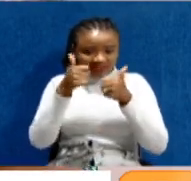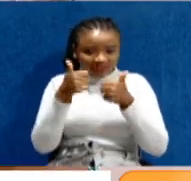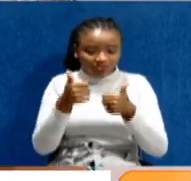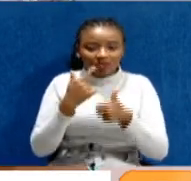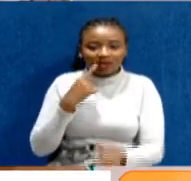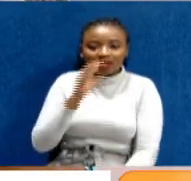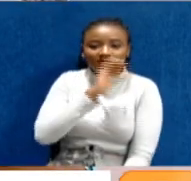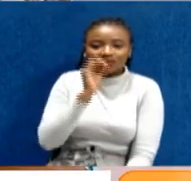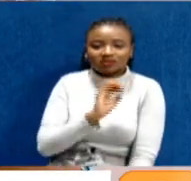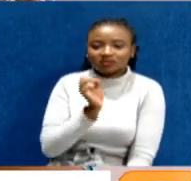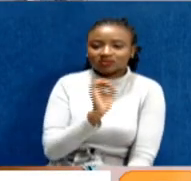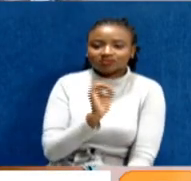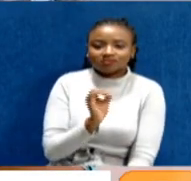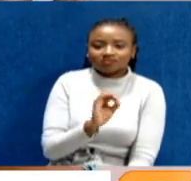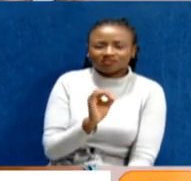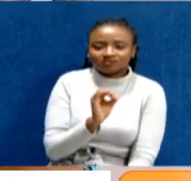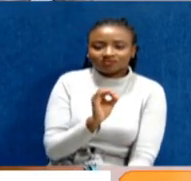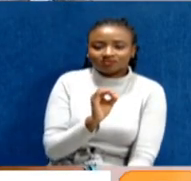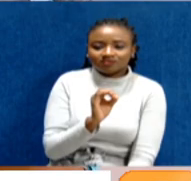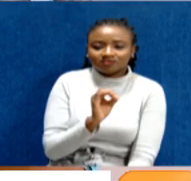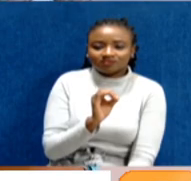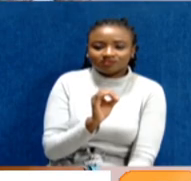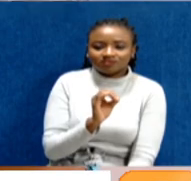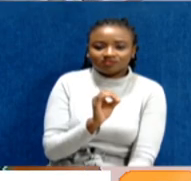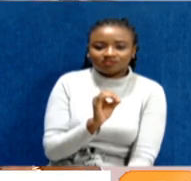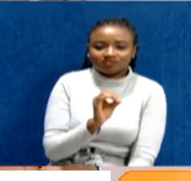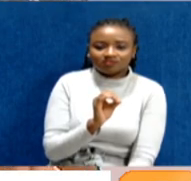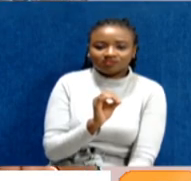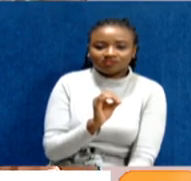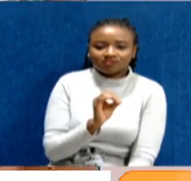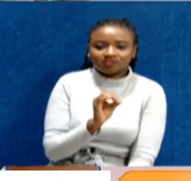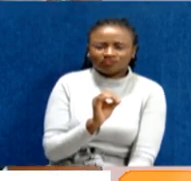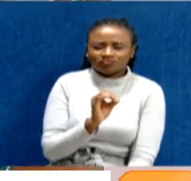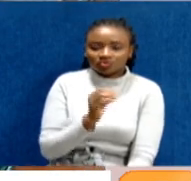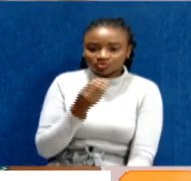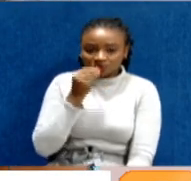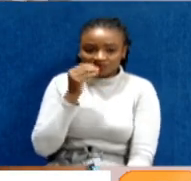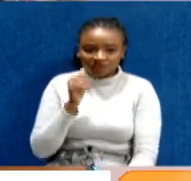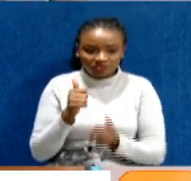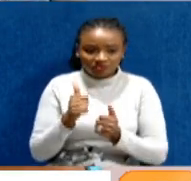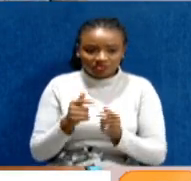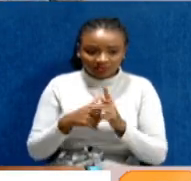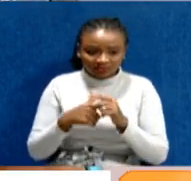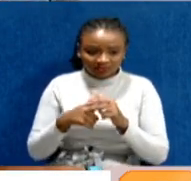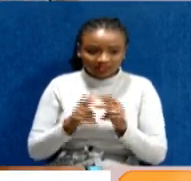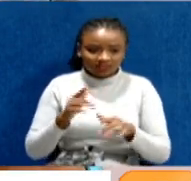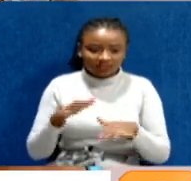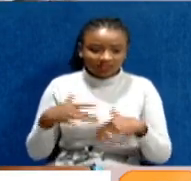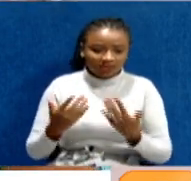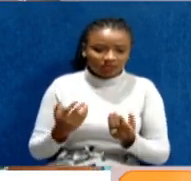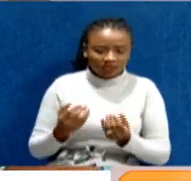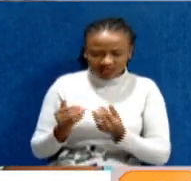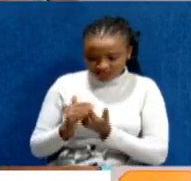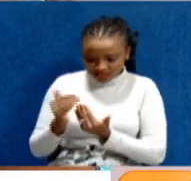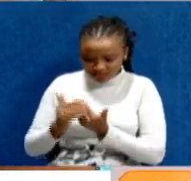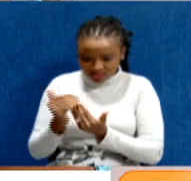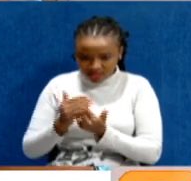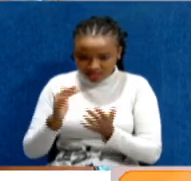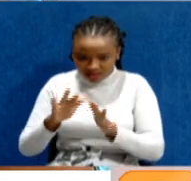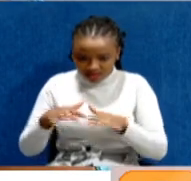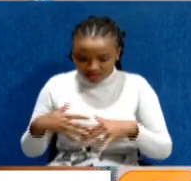So food safety starts from the rearing yeah. and the growing of our crops. Okay. We grow